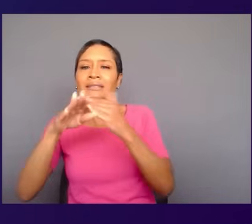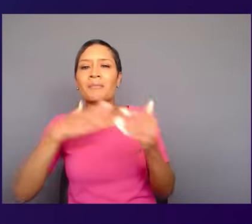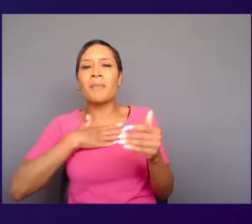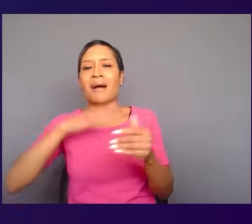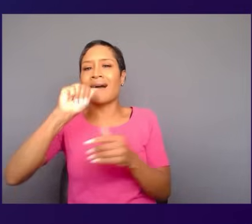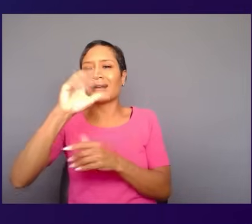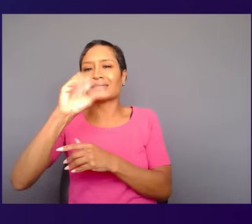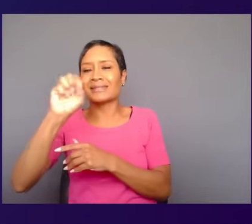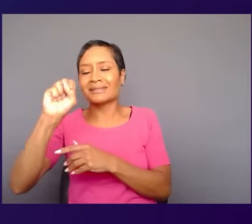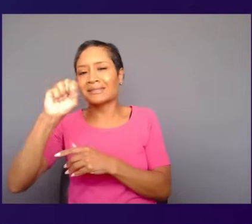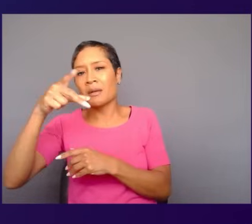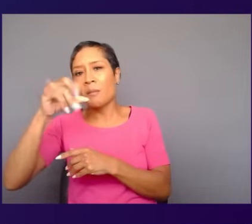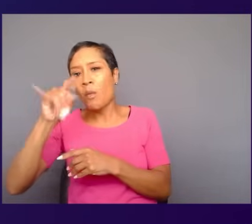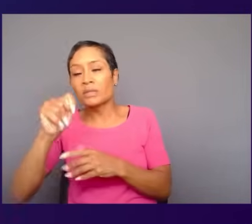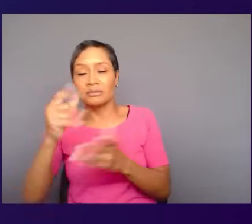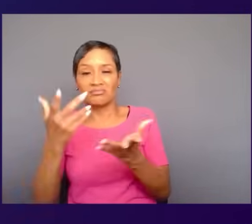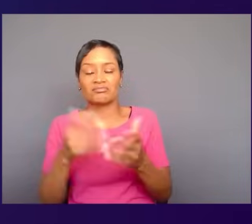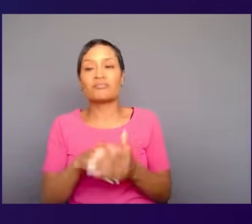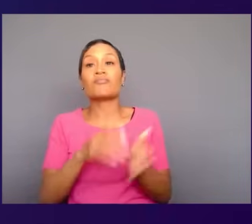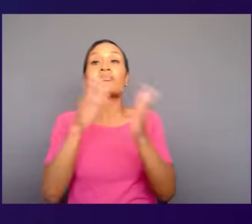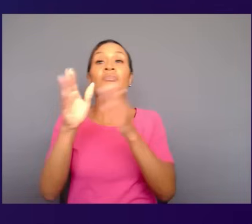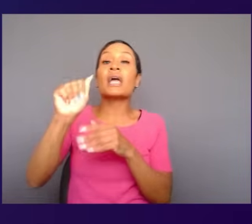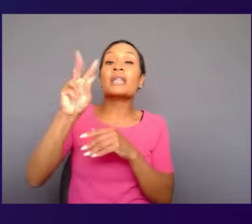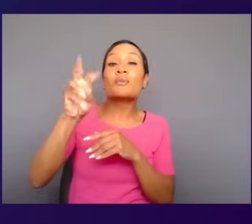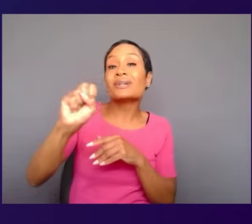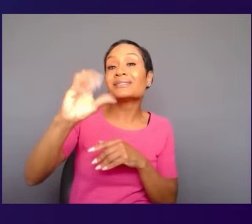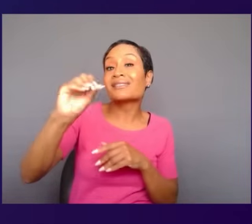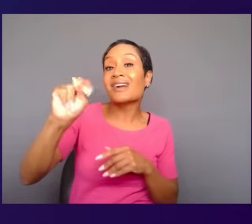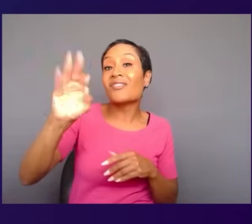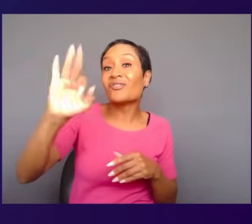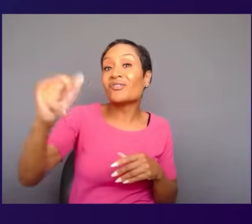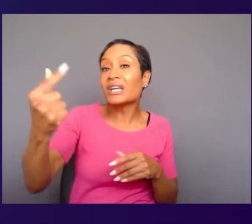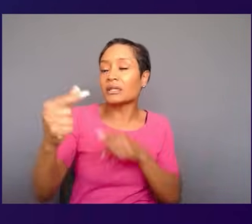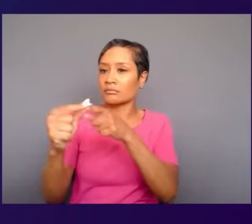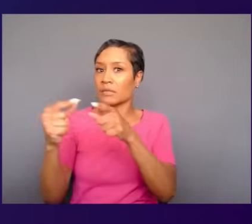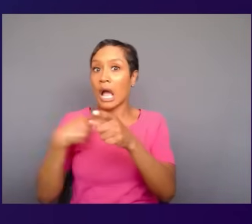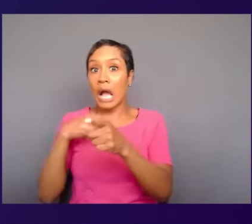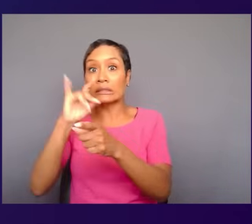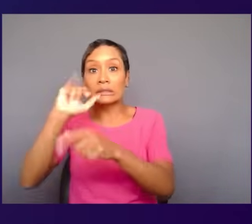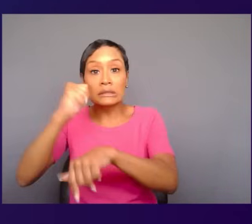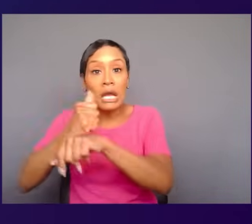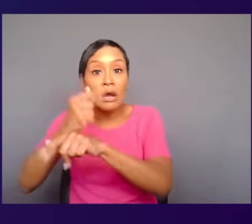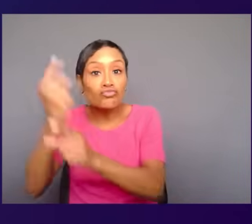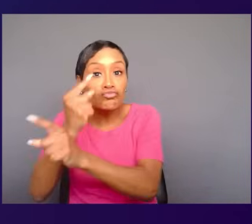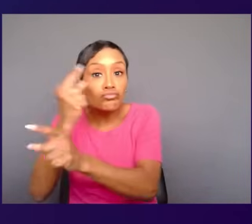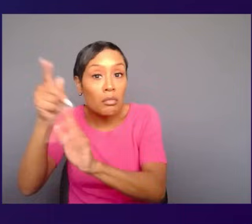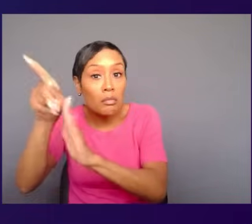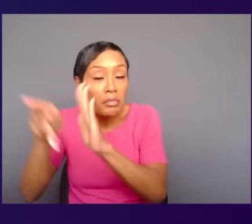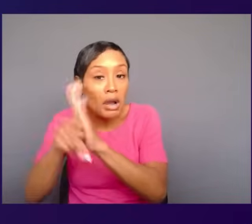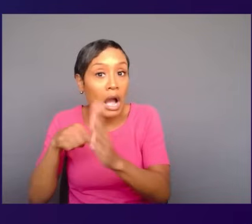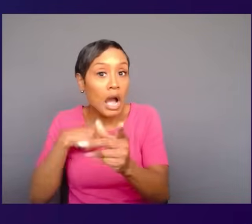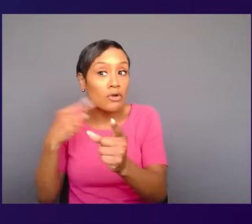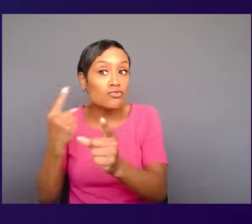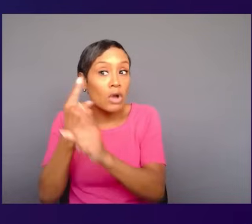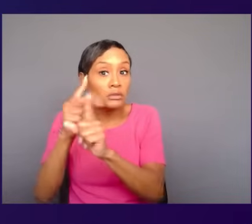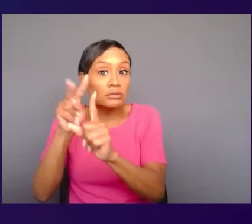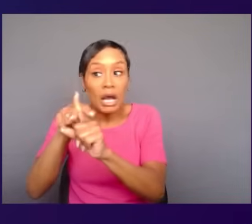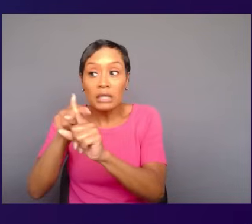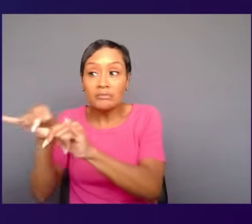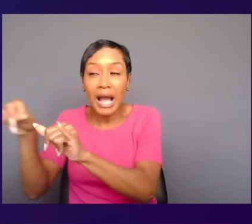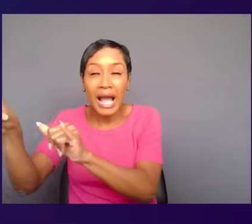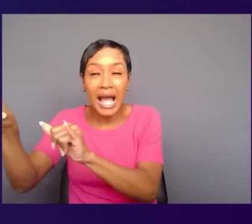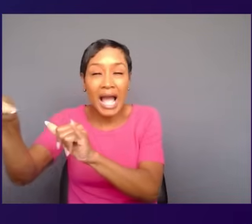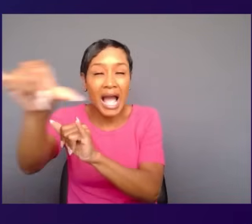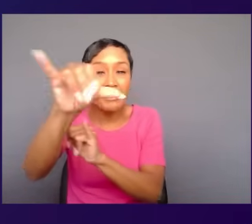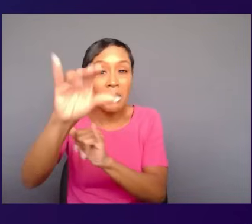here, like AWS Config, can tell you whether you've correctly set up your bucket policy or whether you've consistently applied bucket policies across many